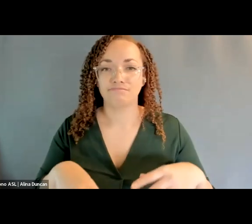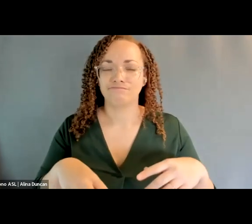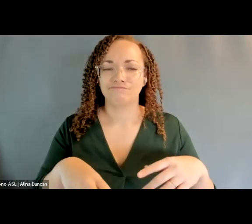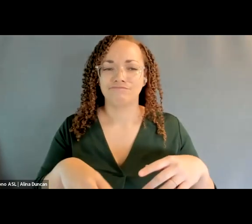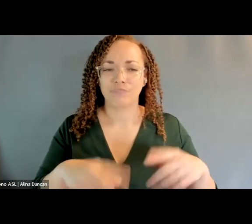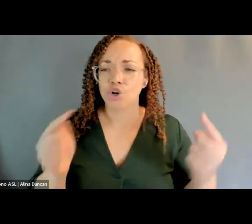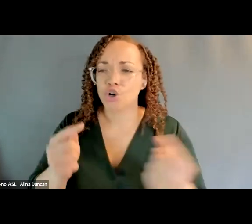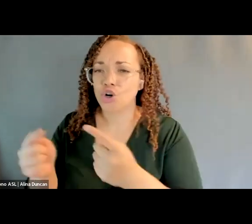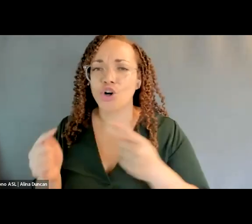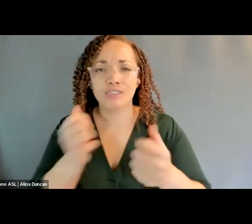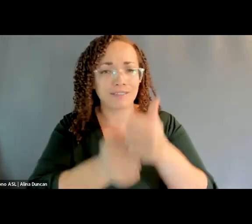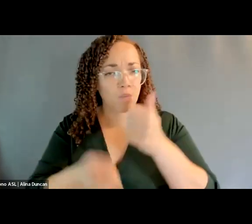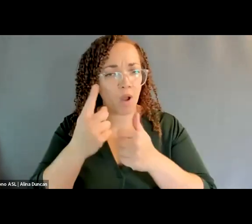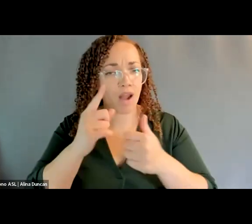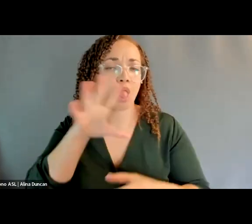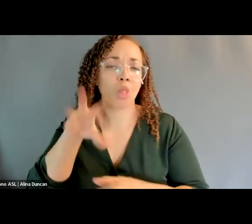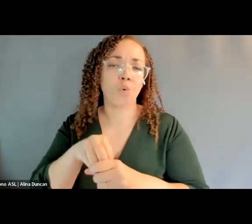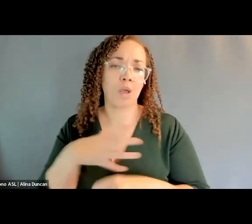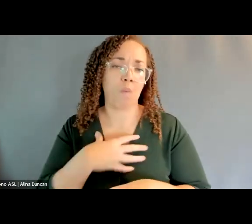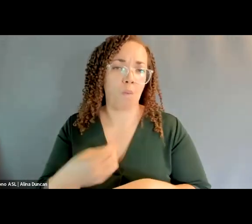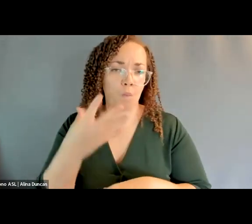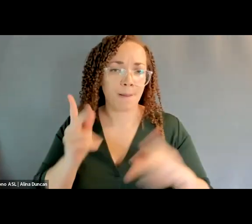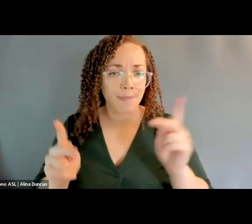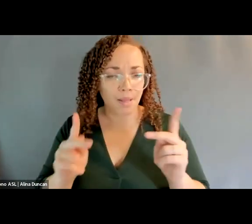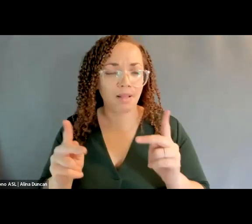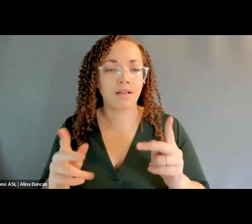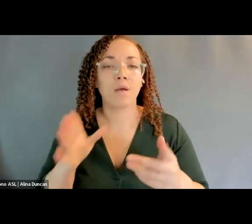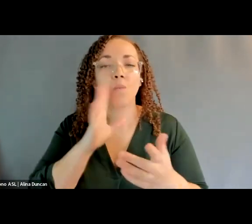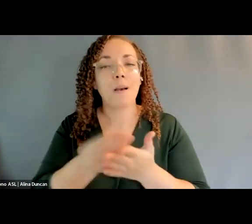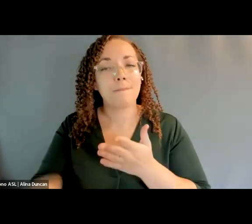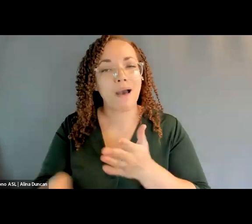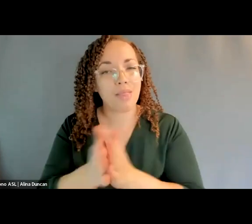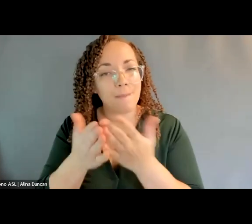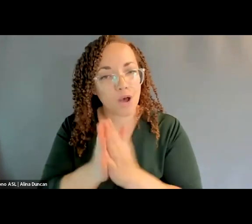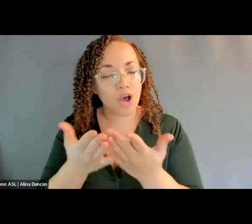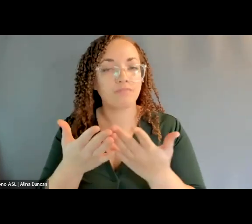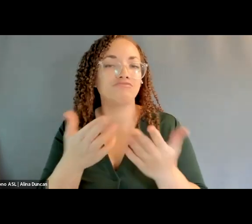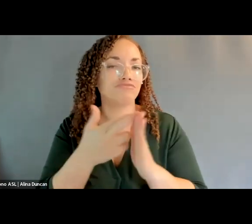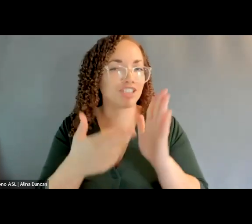white people. We'll put the link in the chat to buy the book and to register for the event.